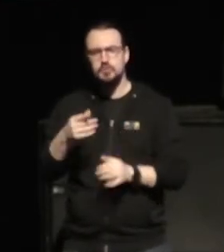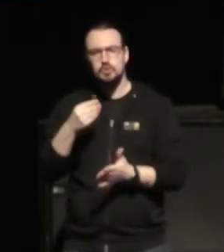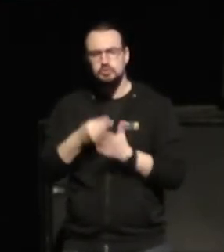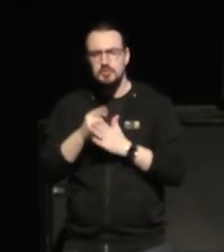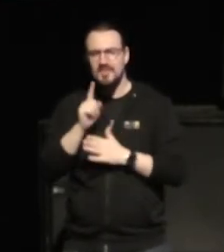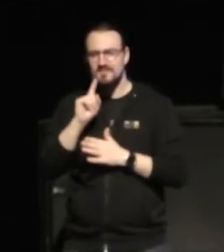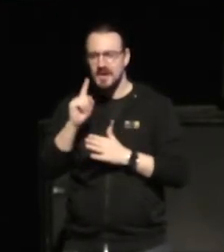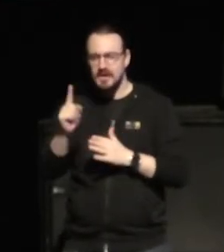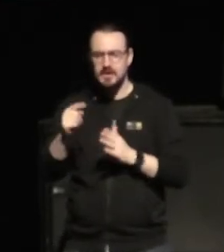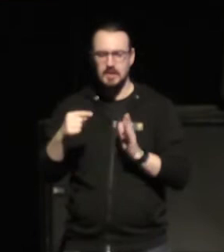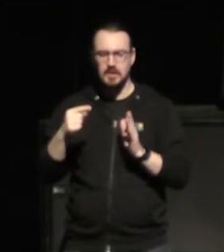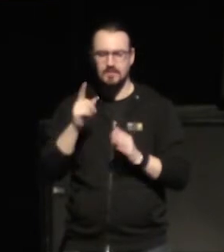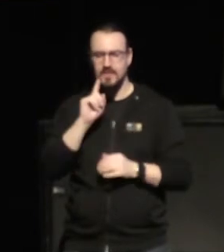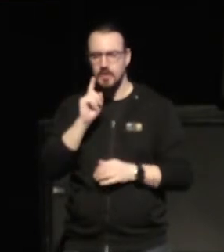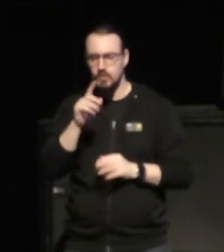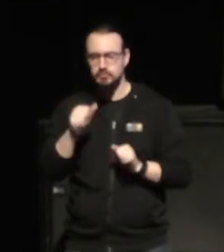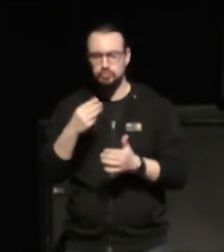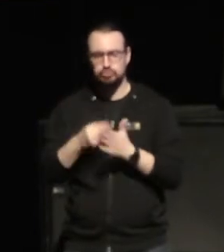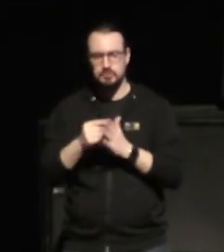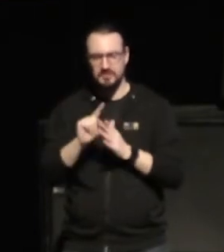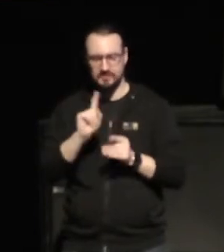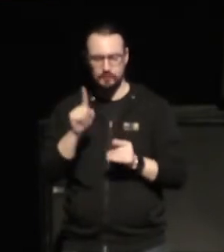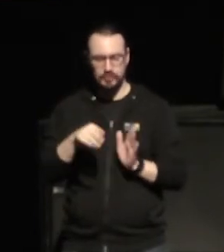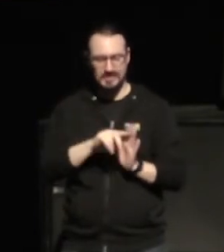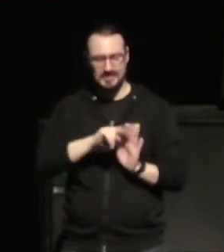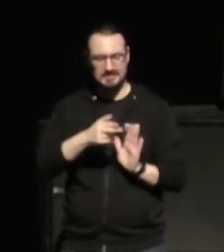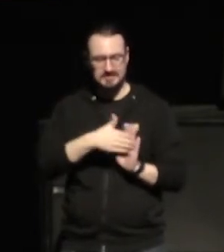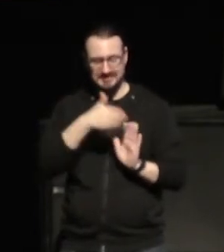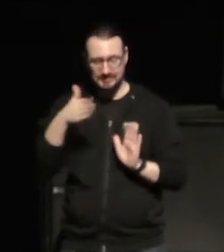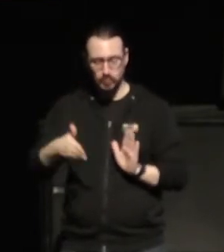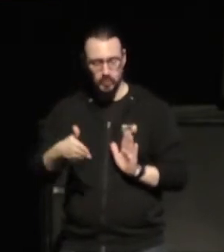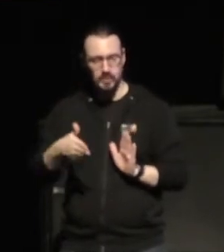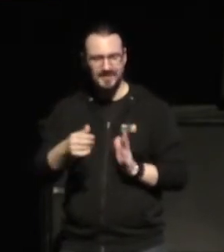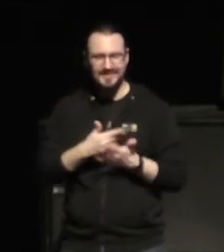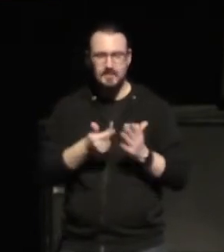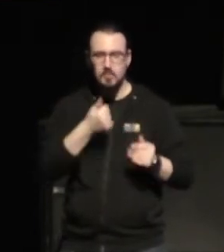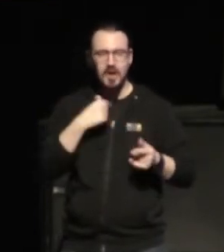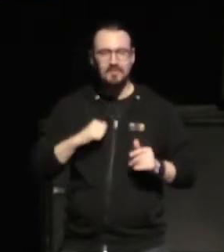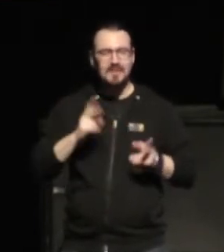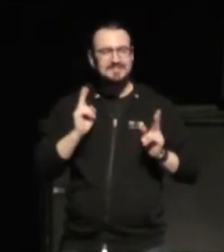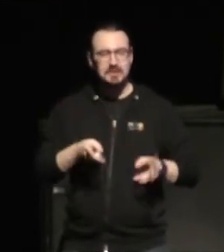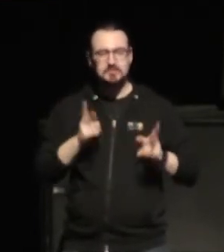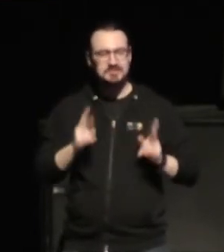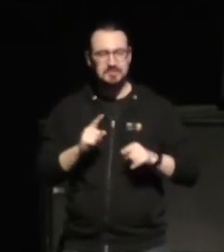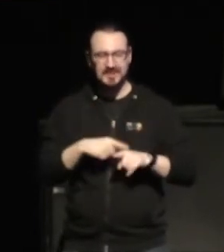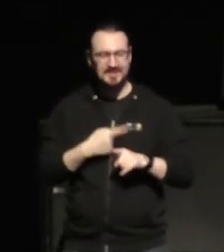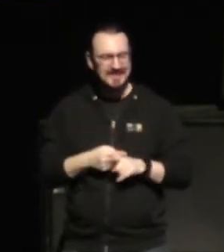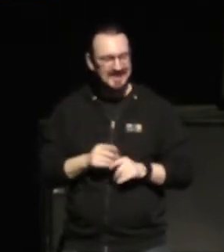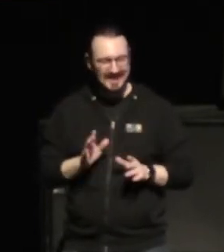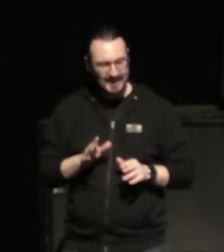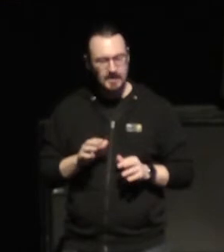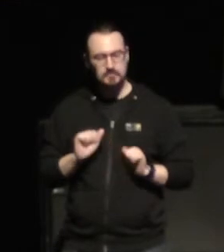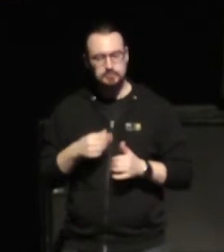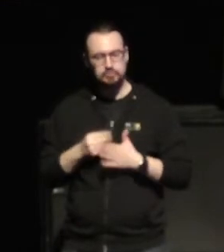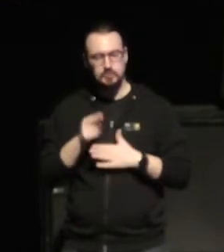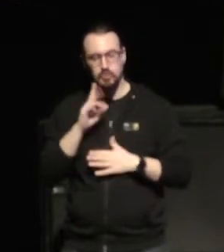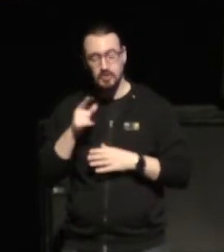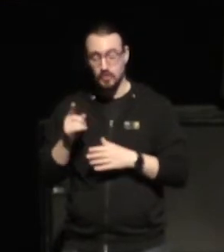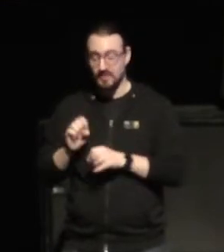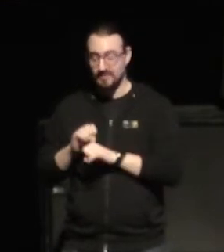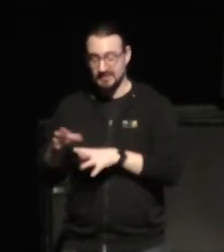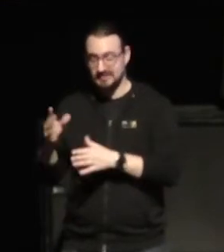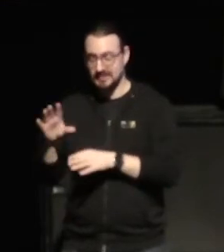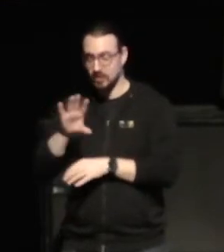season. And for example, in Mozambique, in most part of